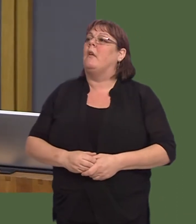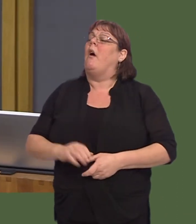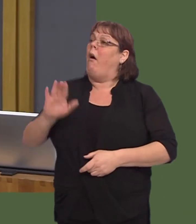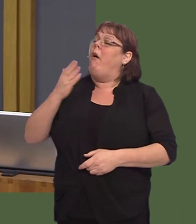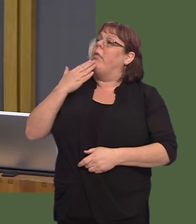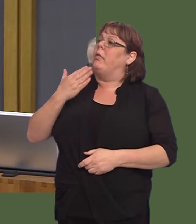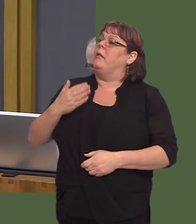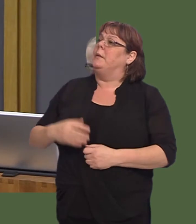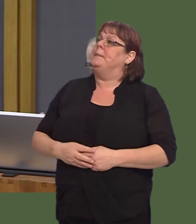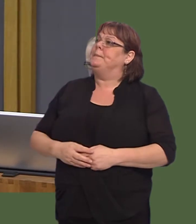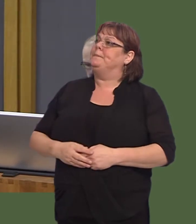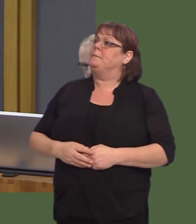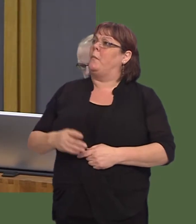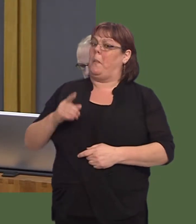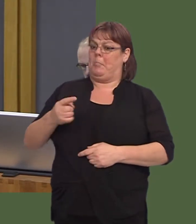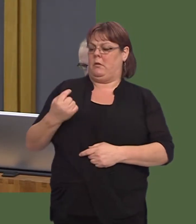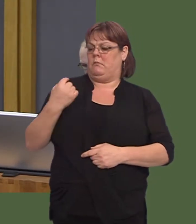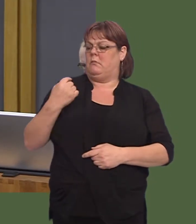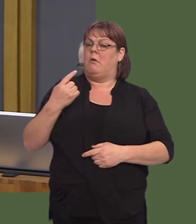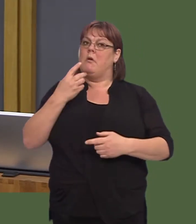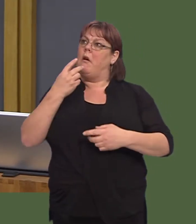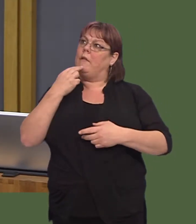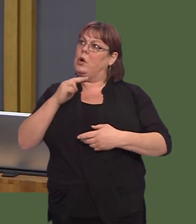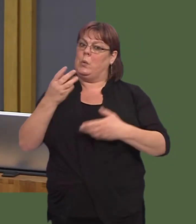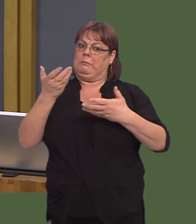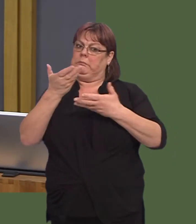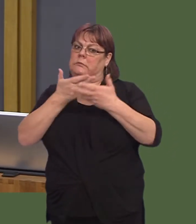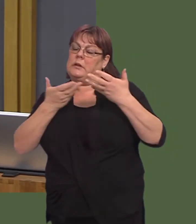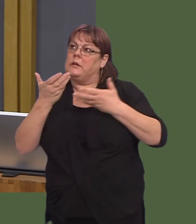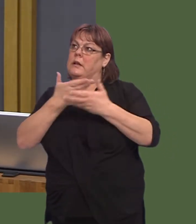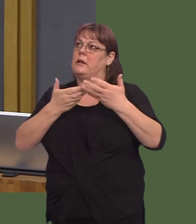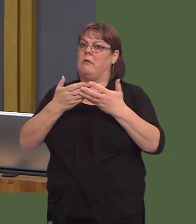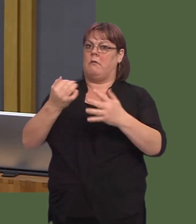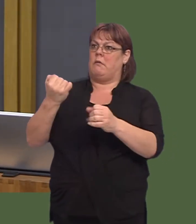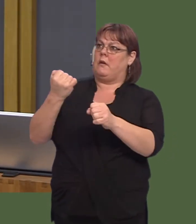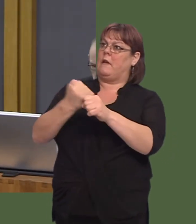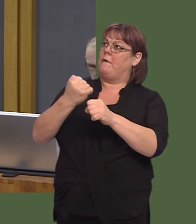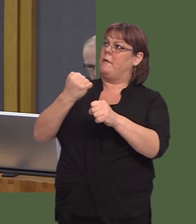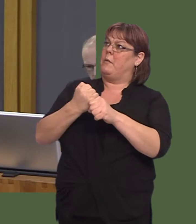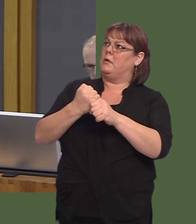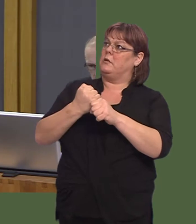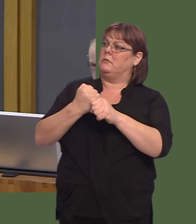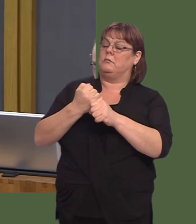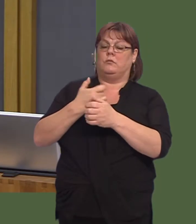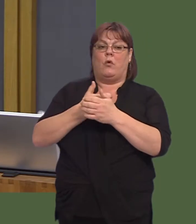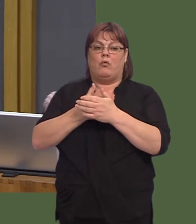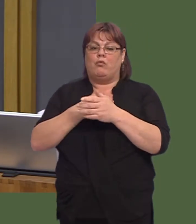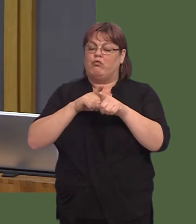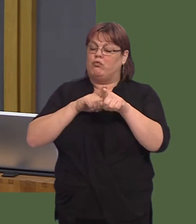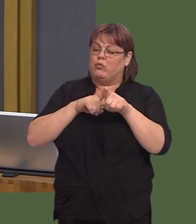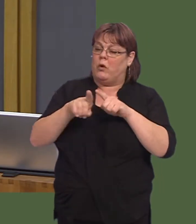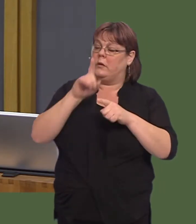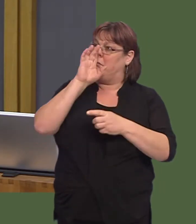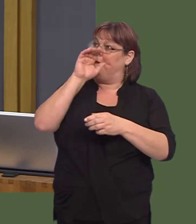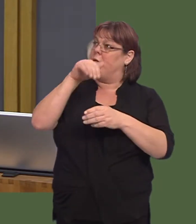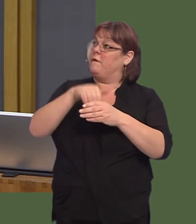context of what we've been discussing this afternoon, that the government at every level is involved in all ways possible